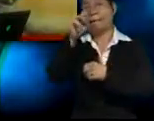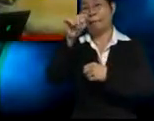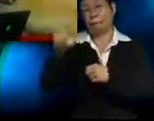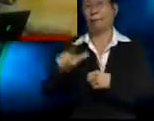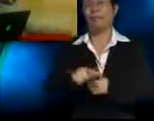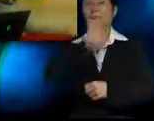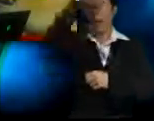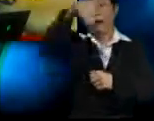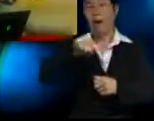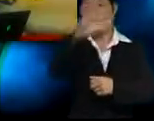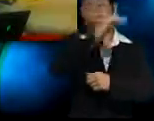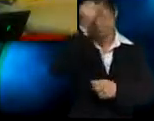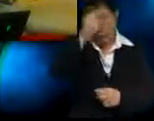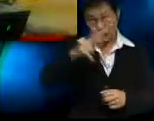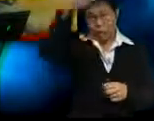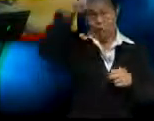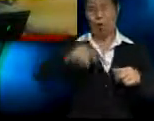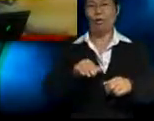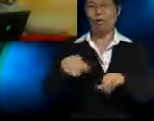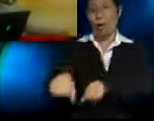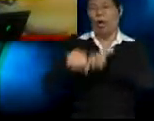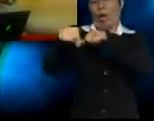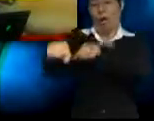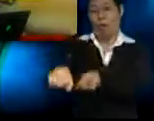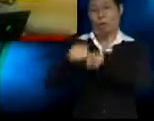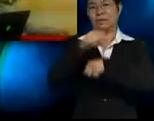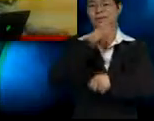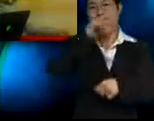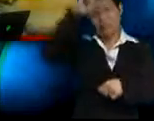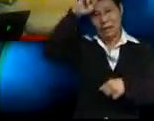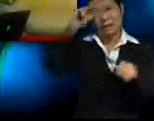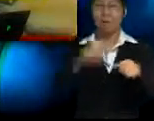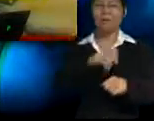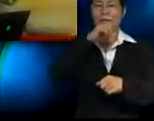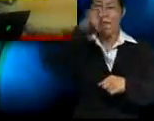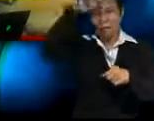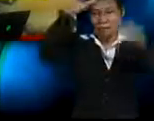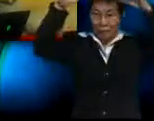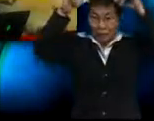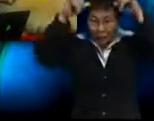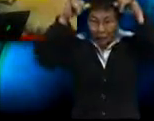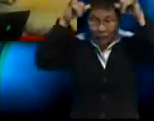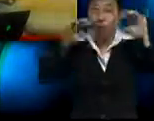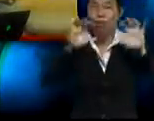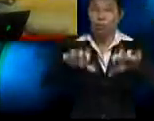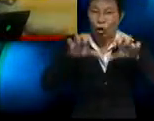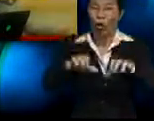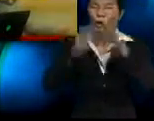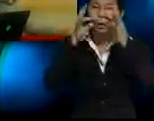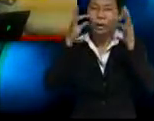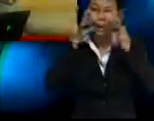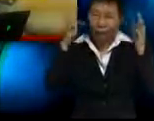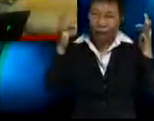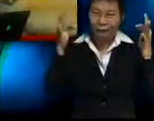Elephants and whales, horses, cattle, sheep, dogs, cats, and